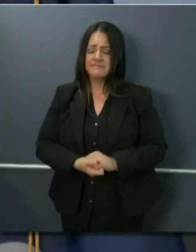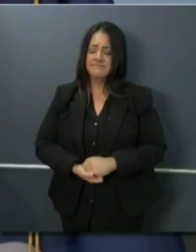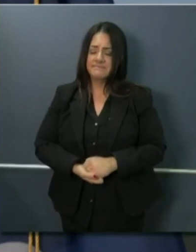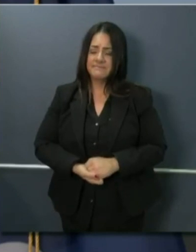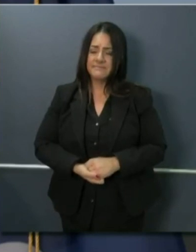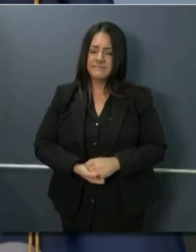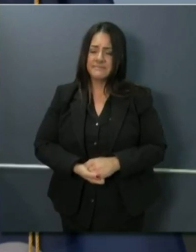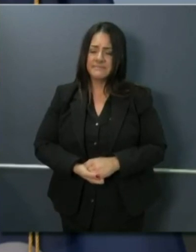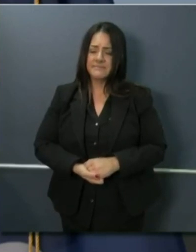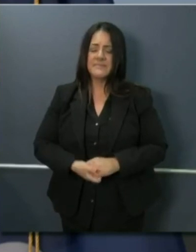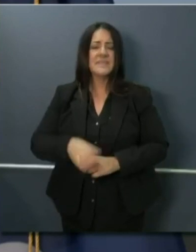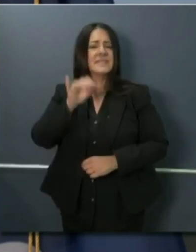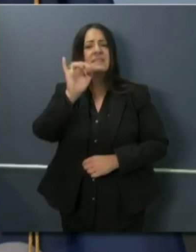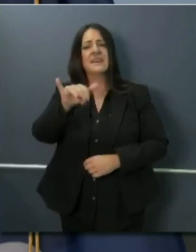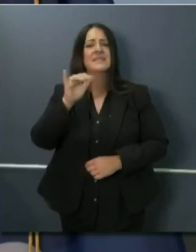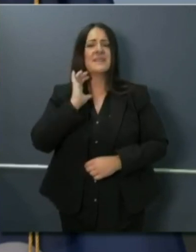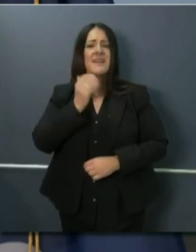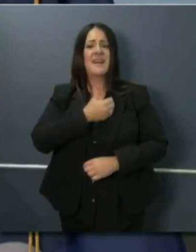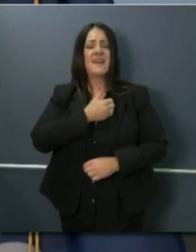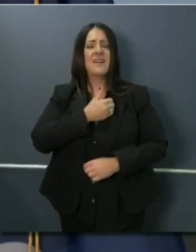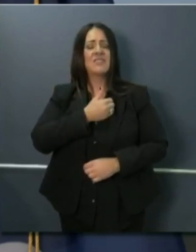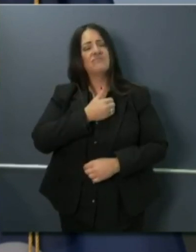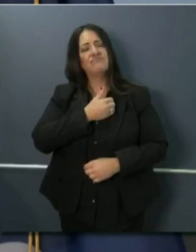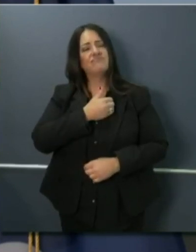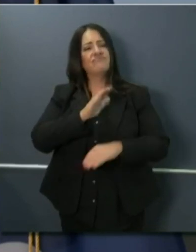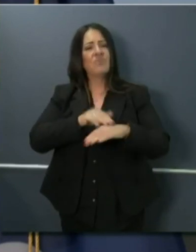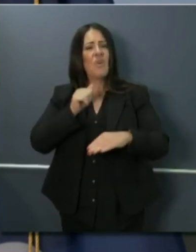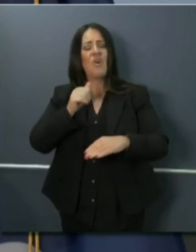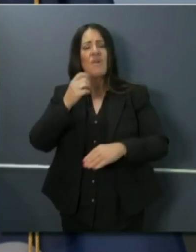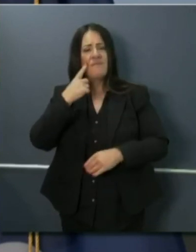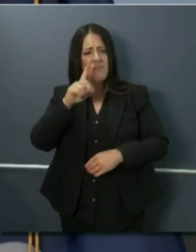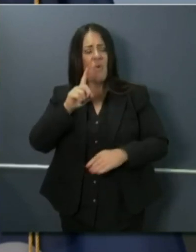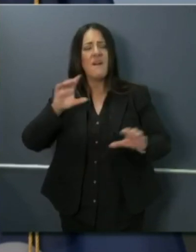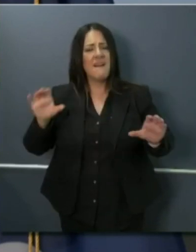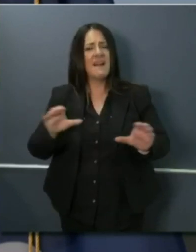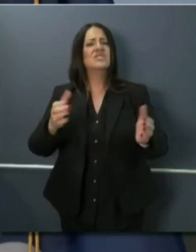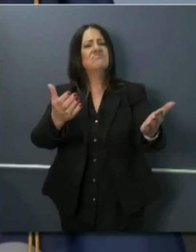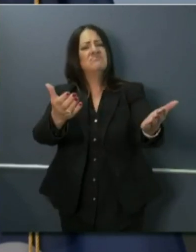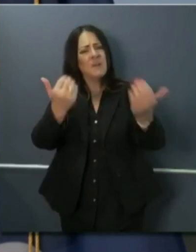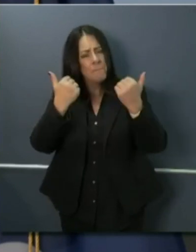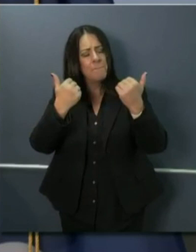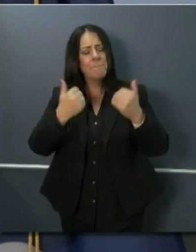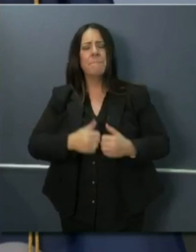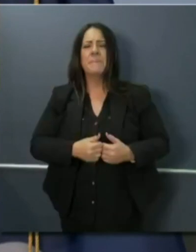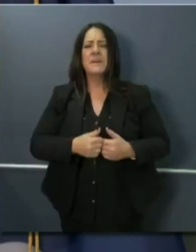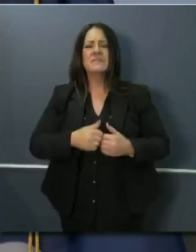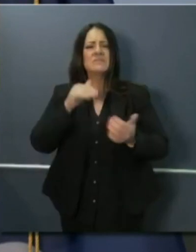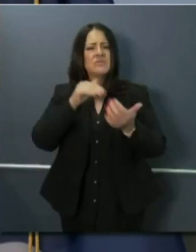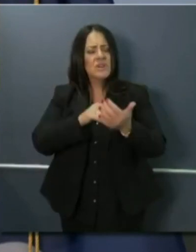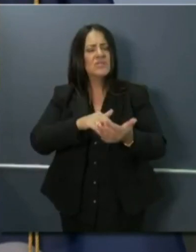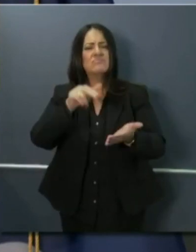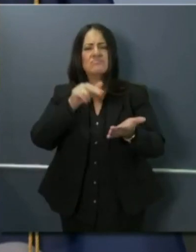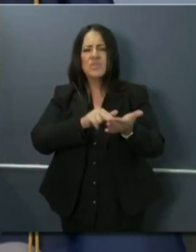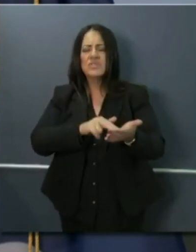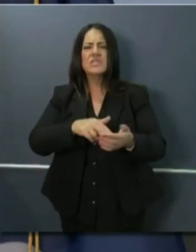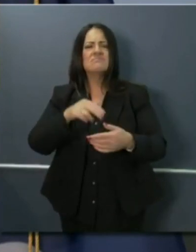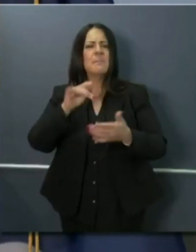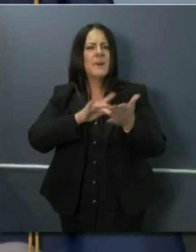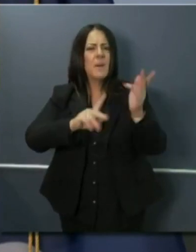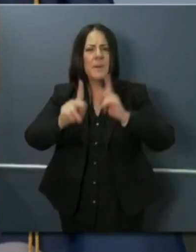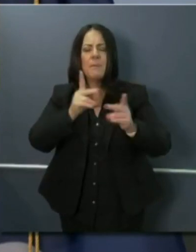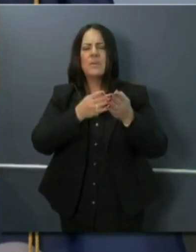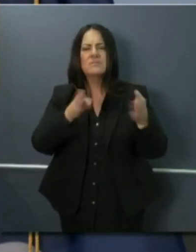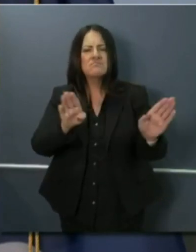call to action today to all California healthcare professionals to help participate and go on this site. And we look